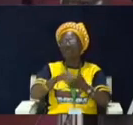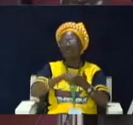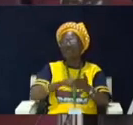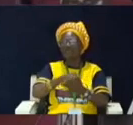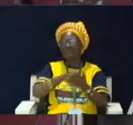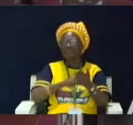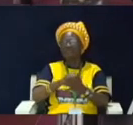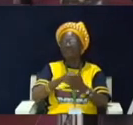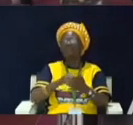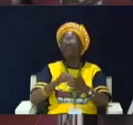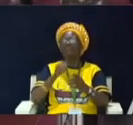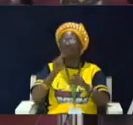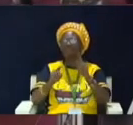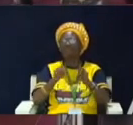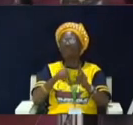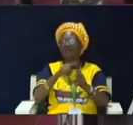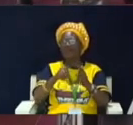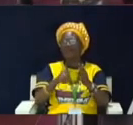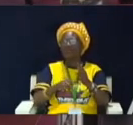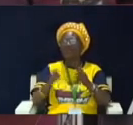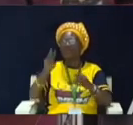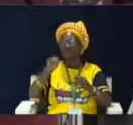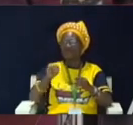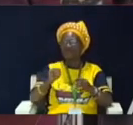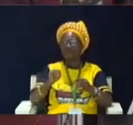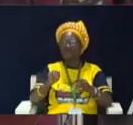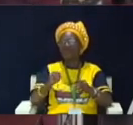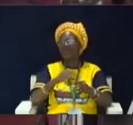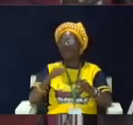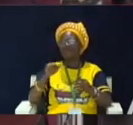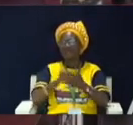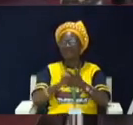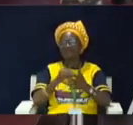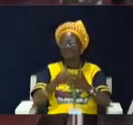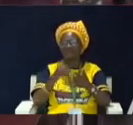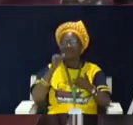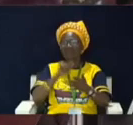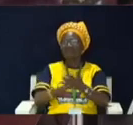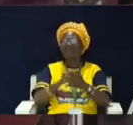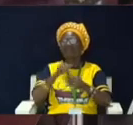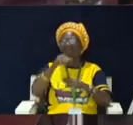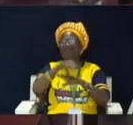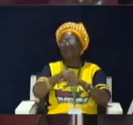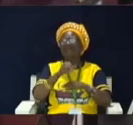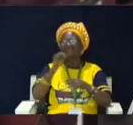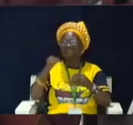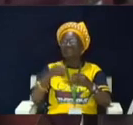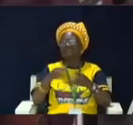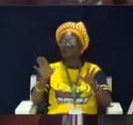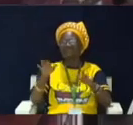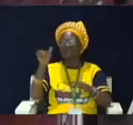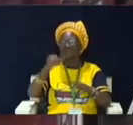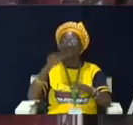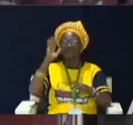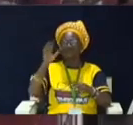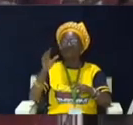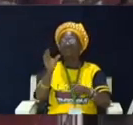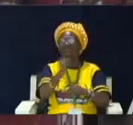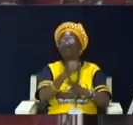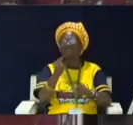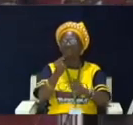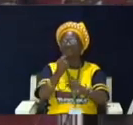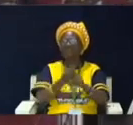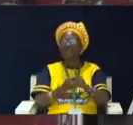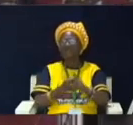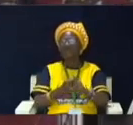that before that night is out, they will take the salaries that the Egyptians owed